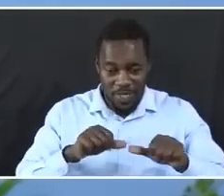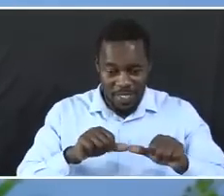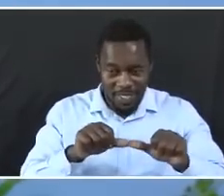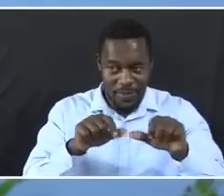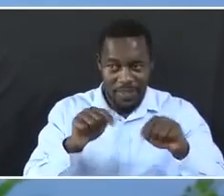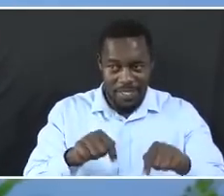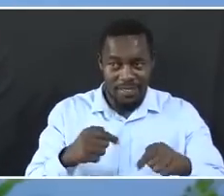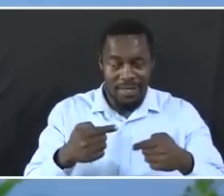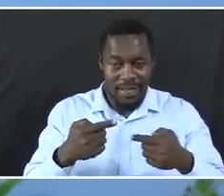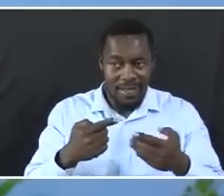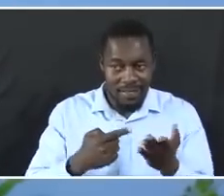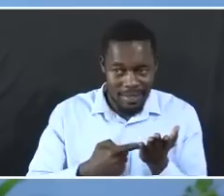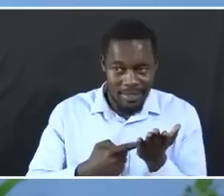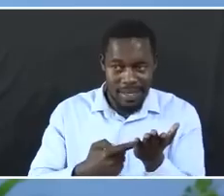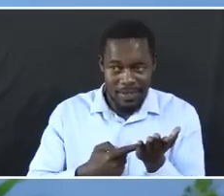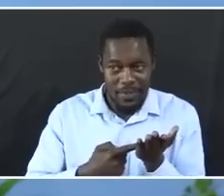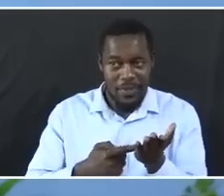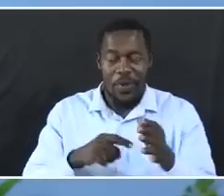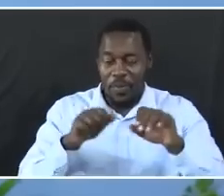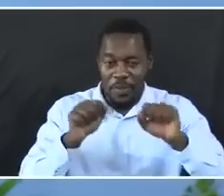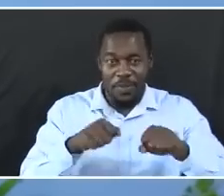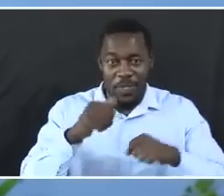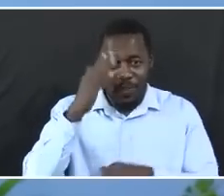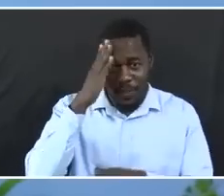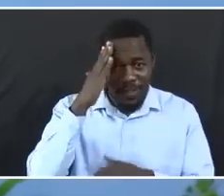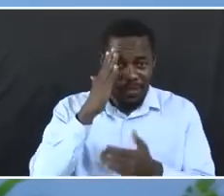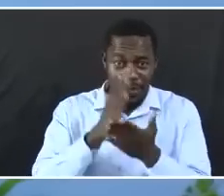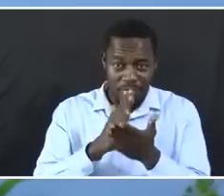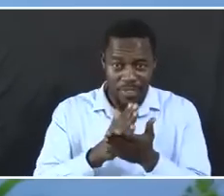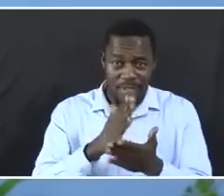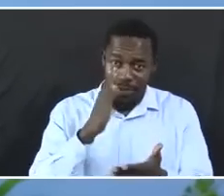us that will lead us to repentance.